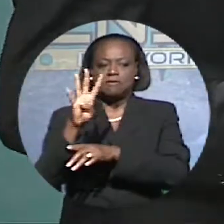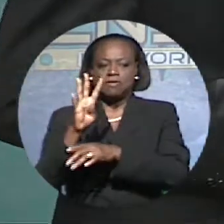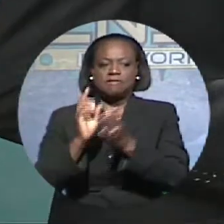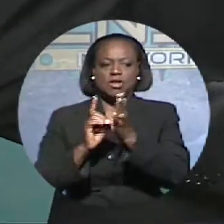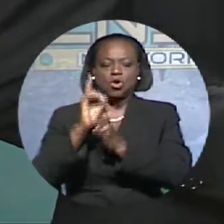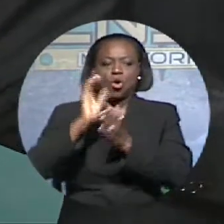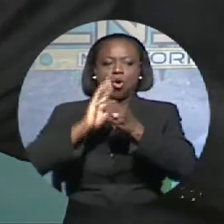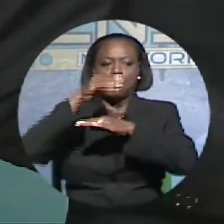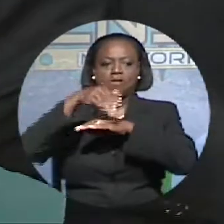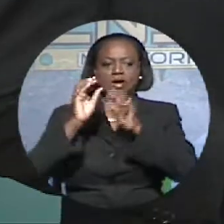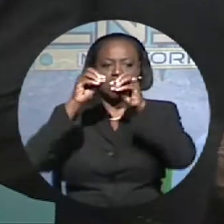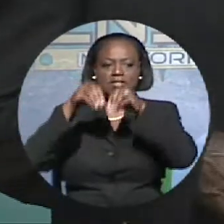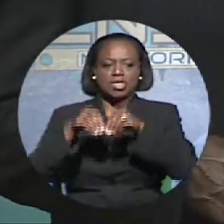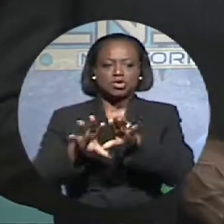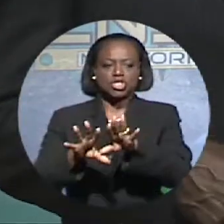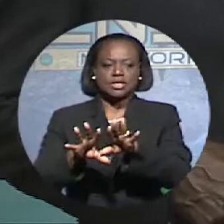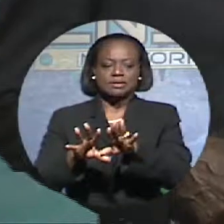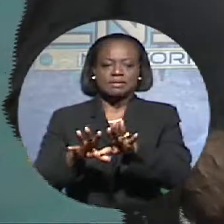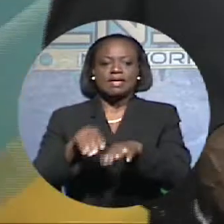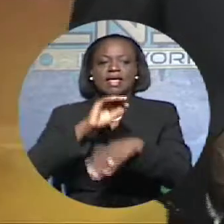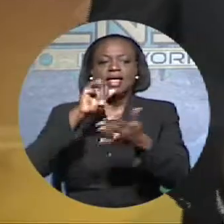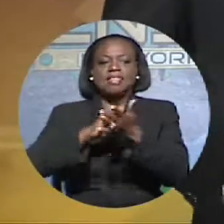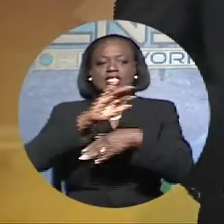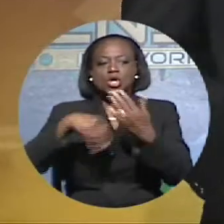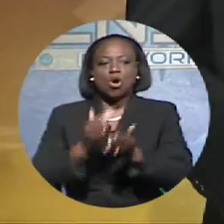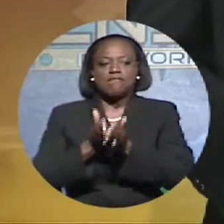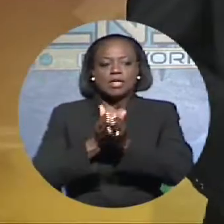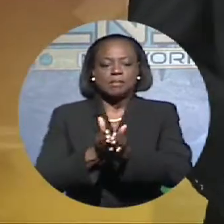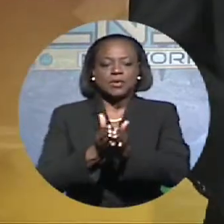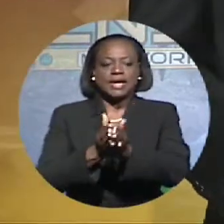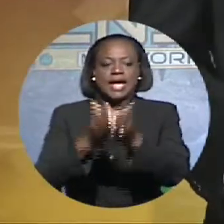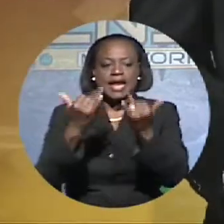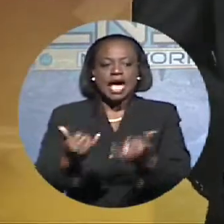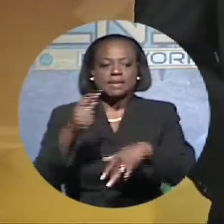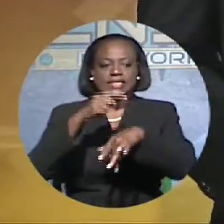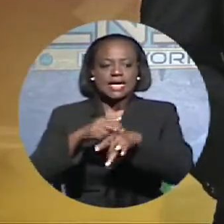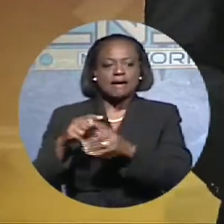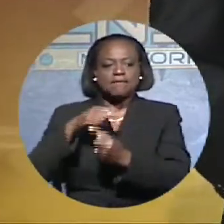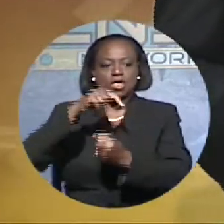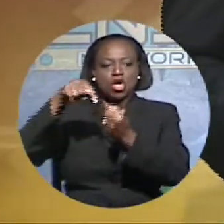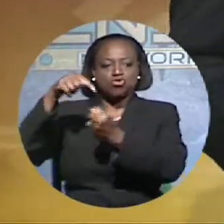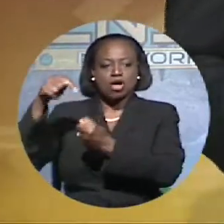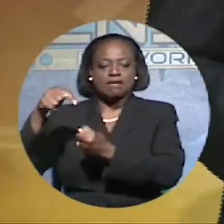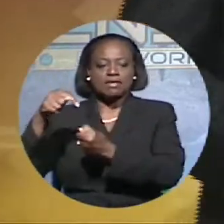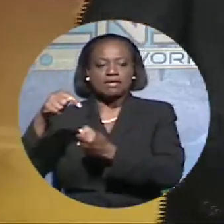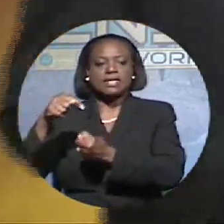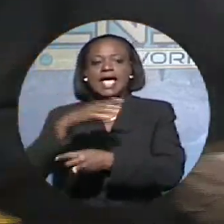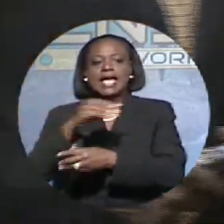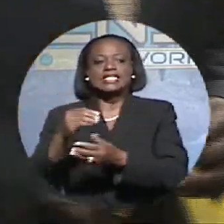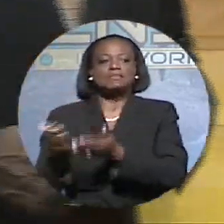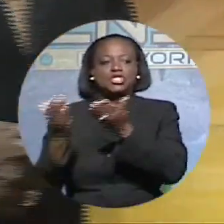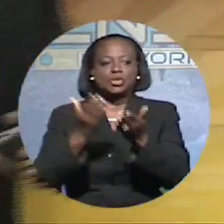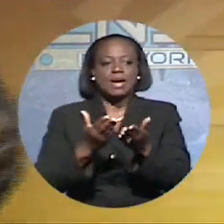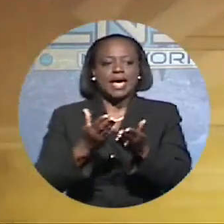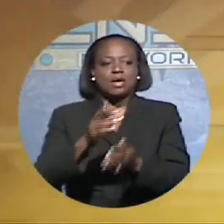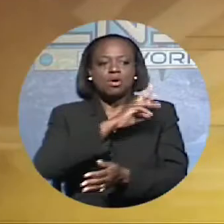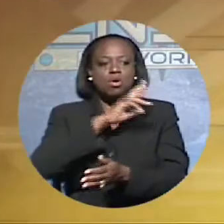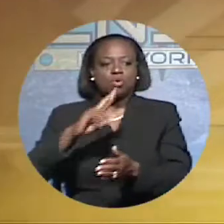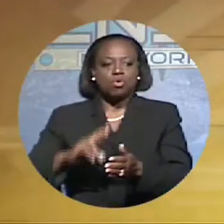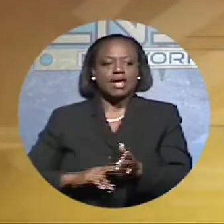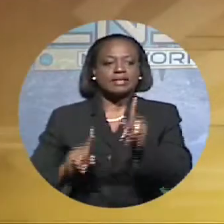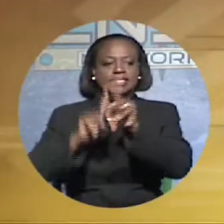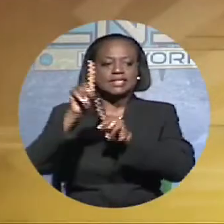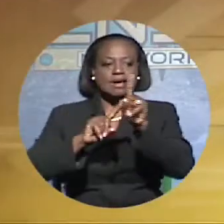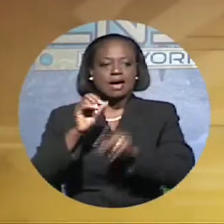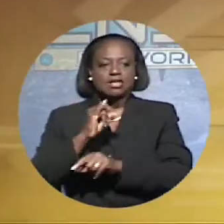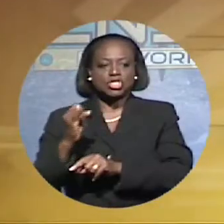feet over the ocean. And that's going to do it for your boating forecast. It's time now for your travel forecast. And your travel forecast is brought to you by Royal